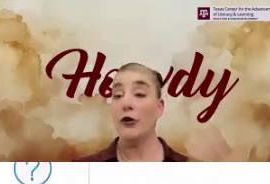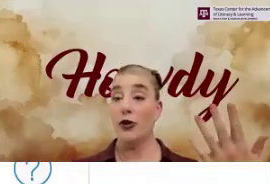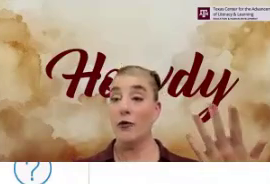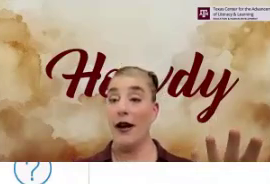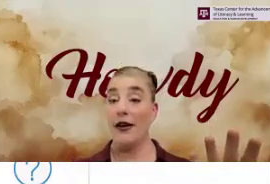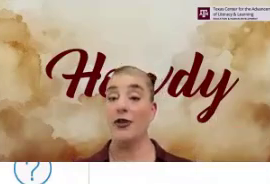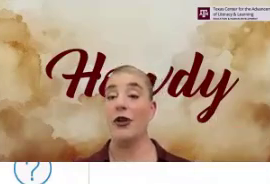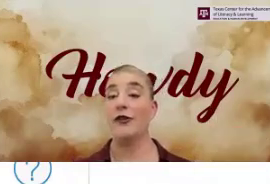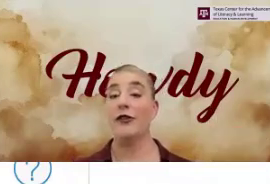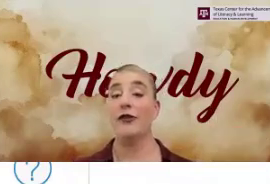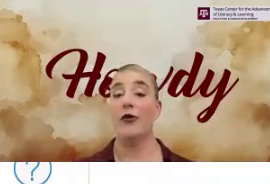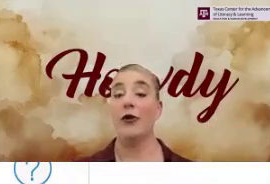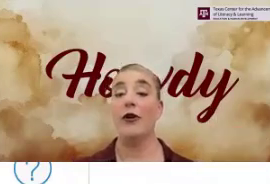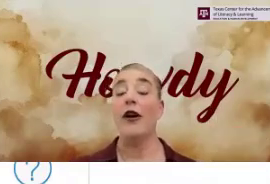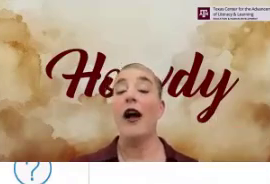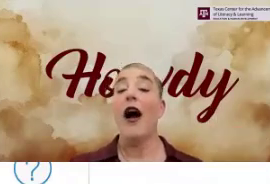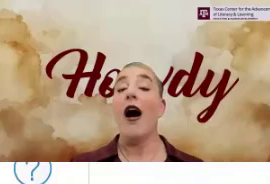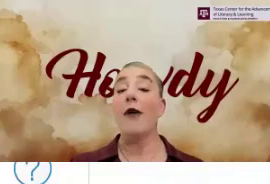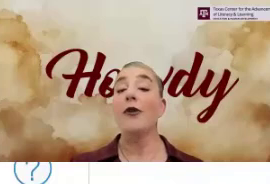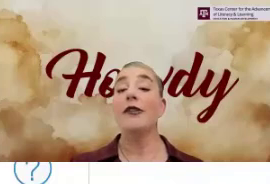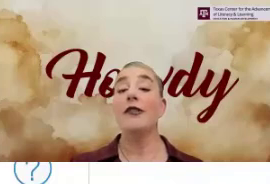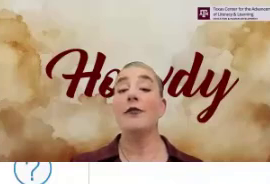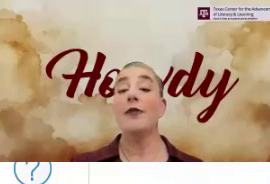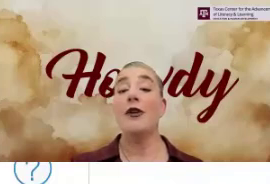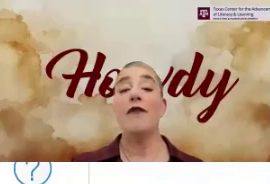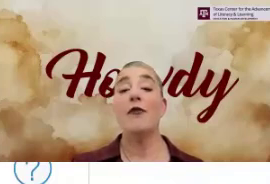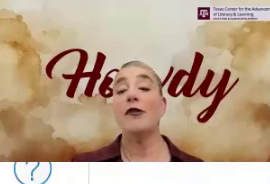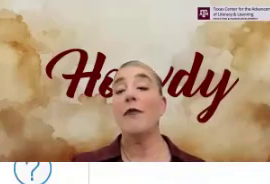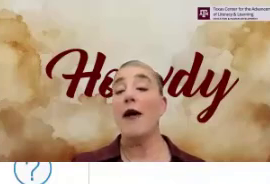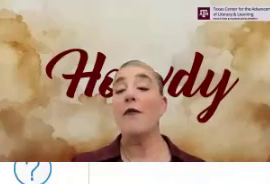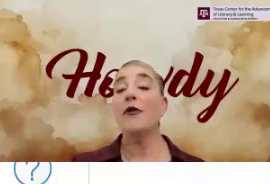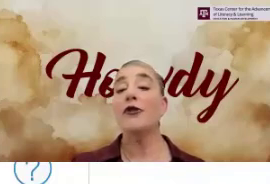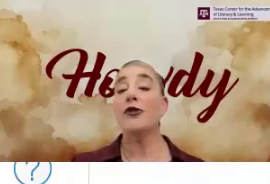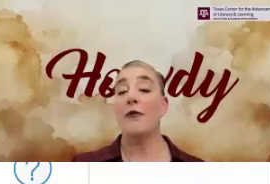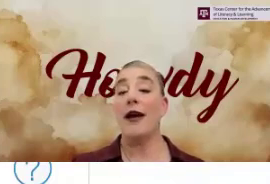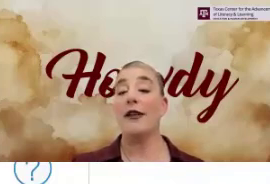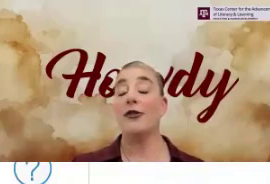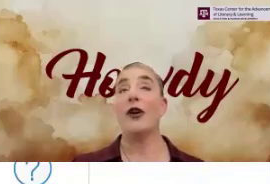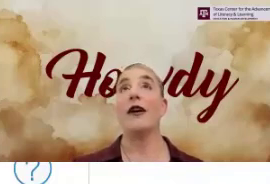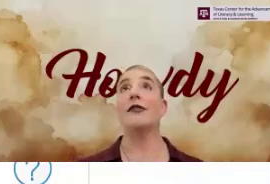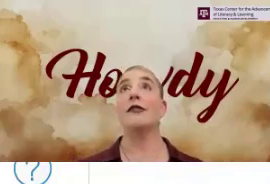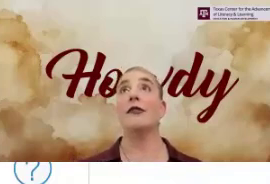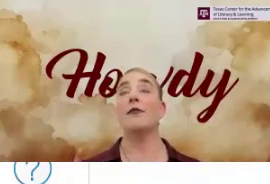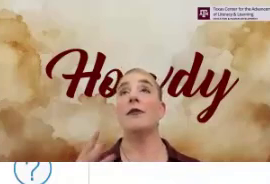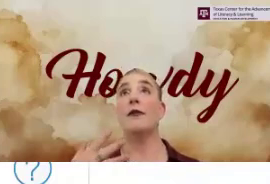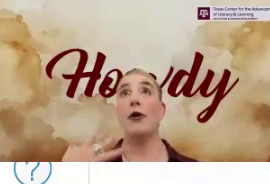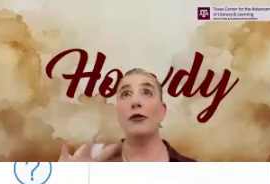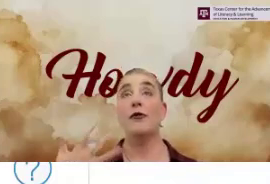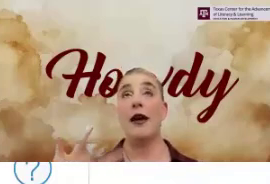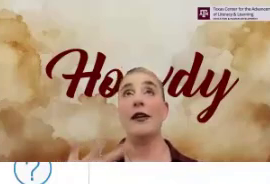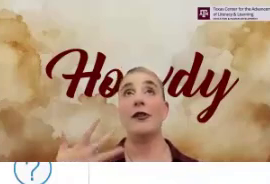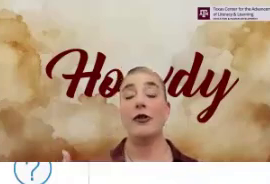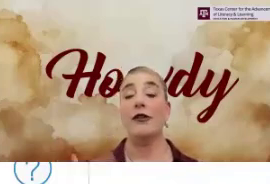with post-traumatic stress disorder. I would, you know, if it was about post-traumatic stress